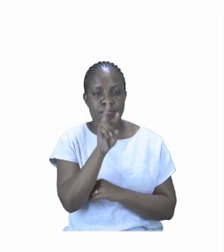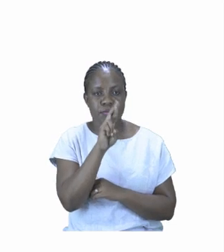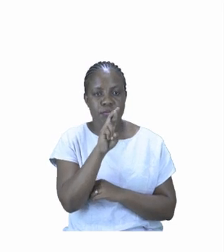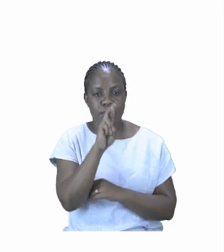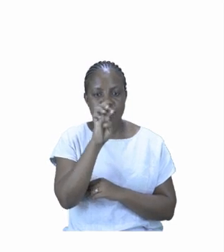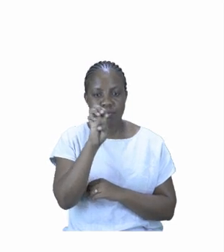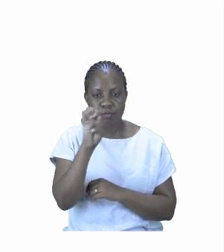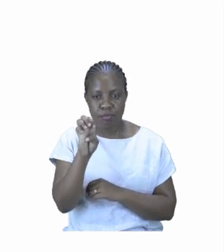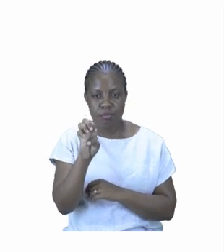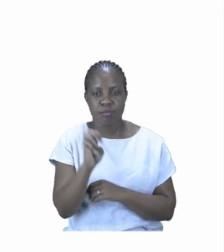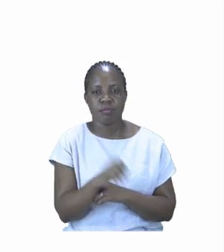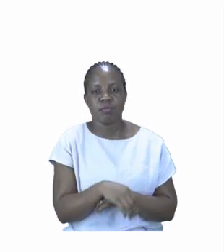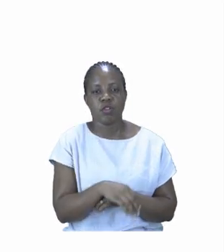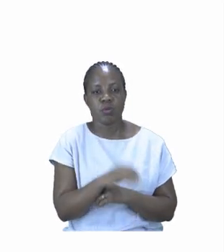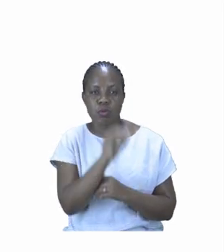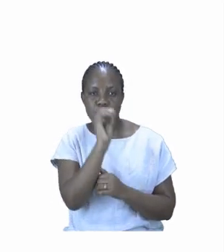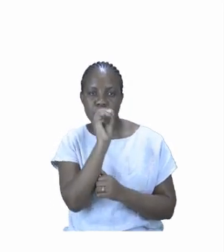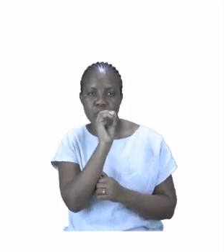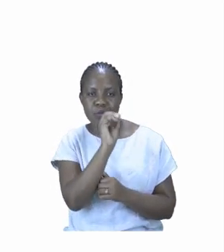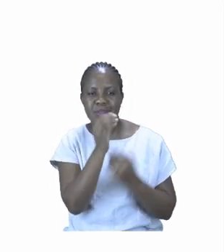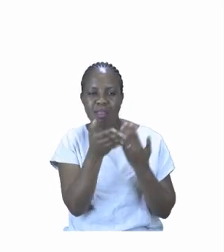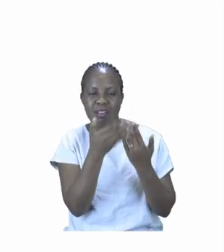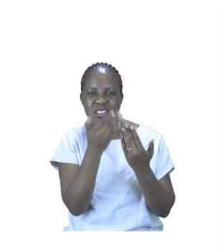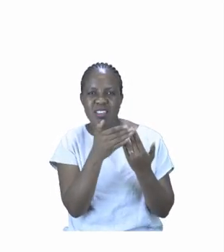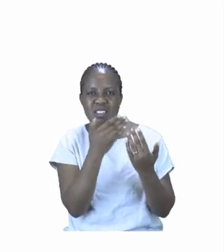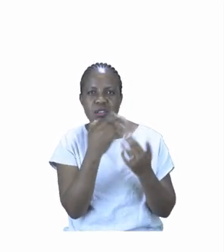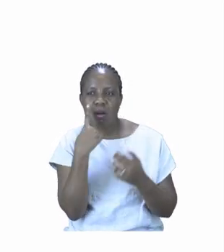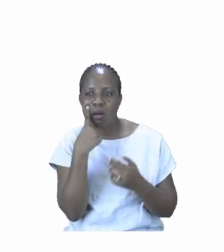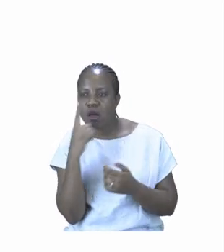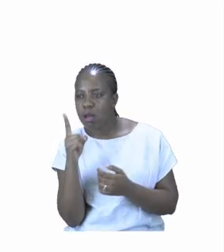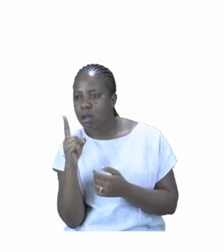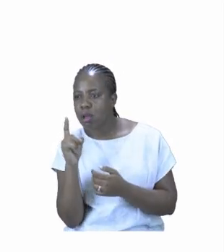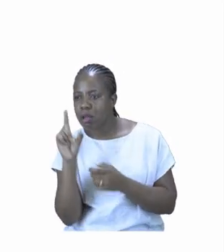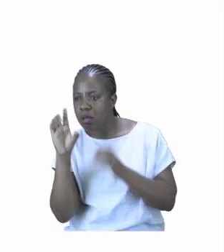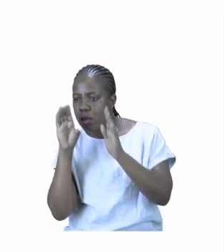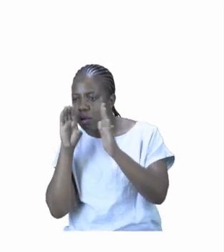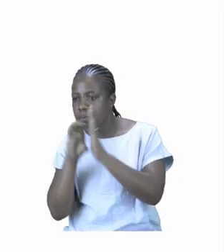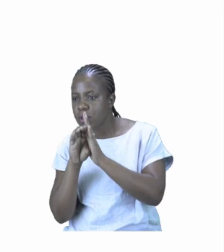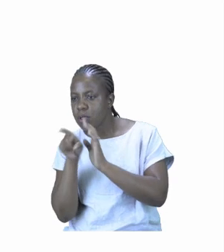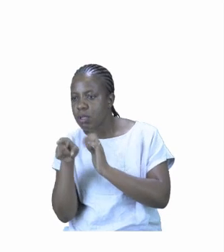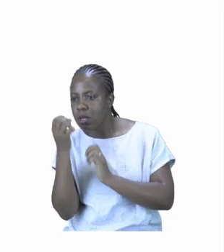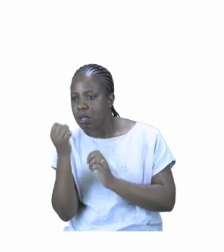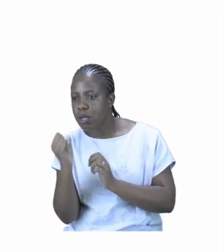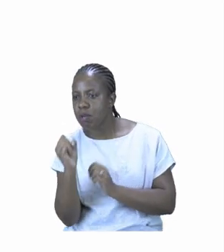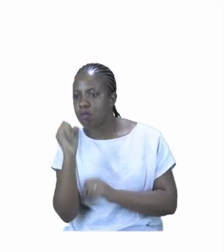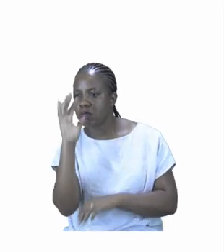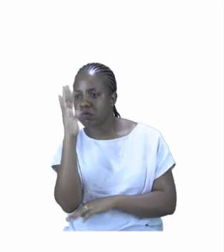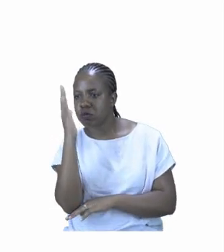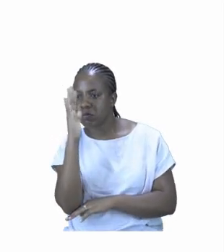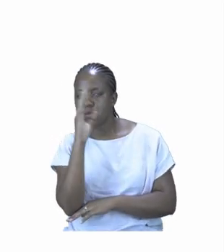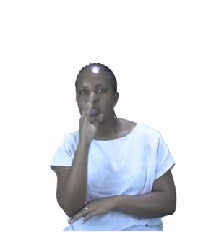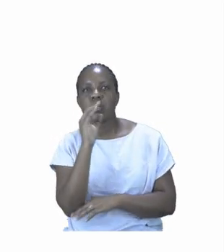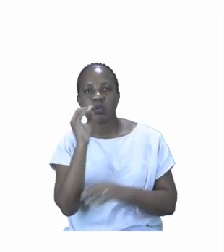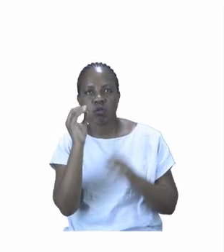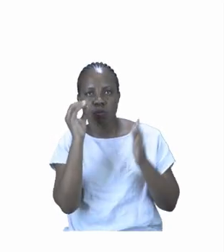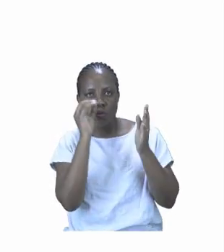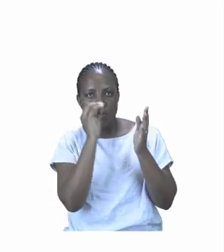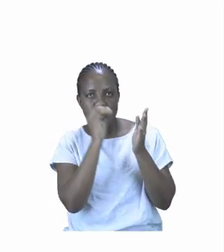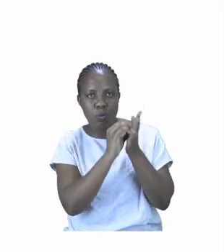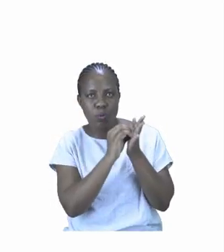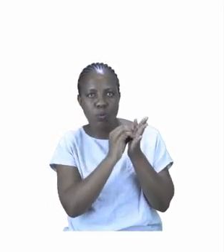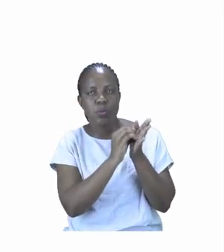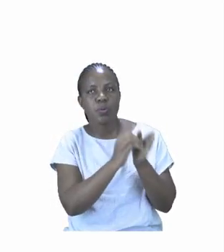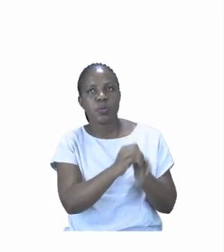is tree. So the letter T or T is